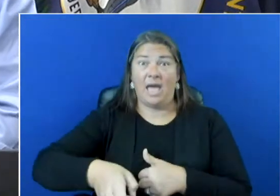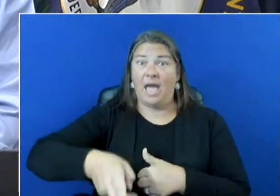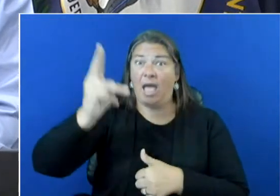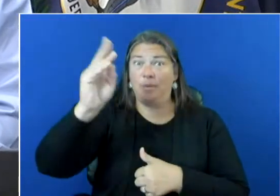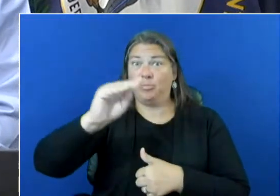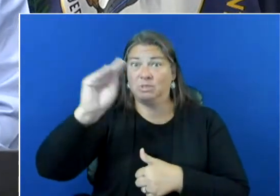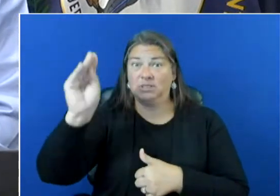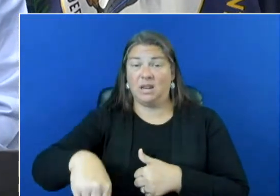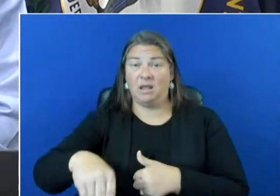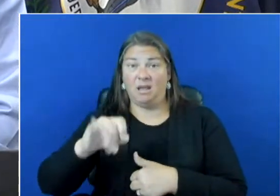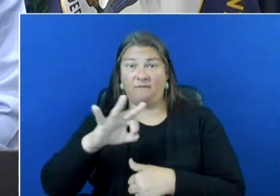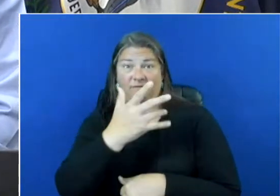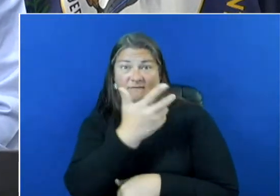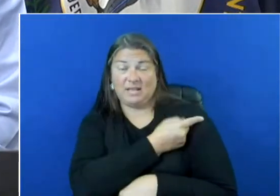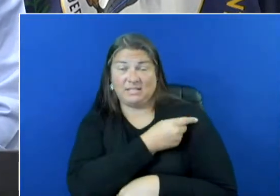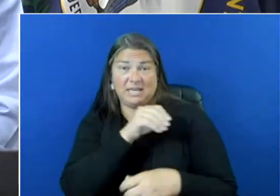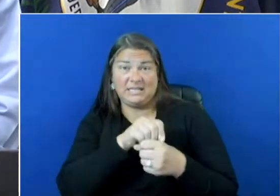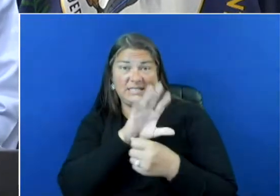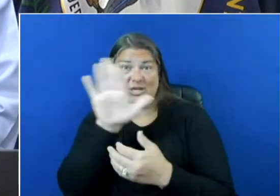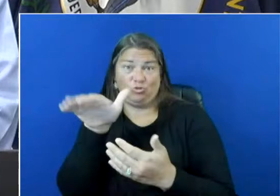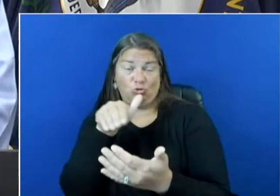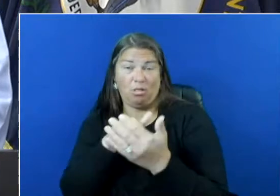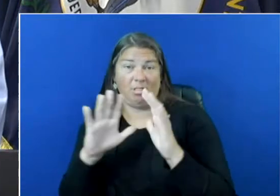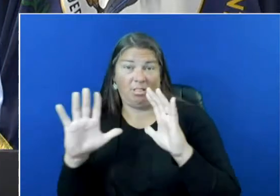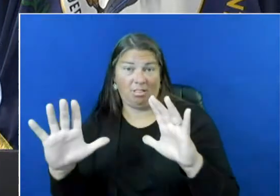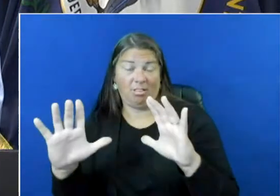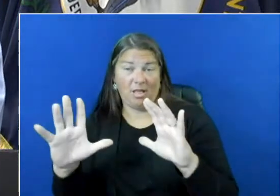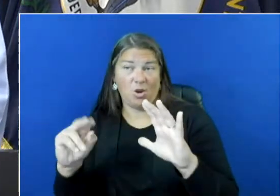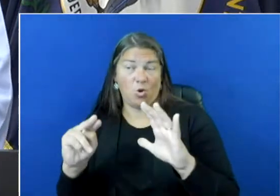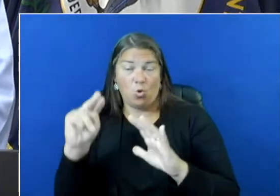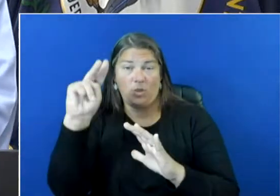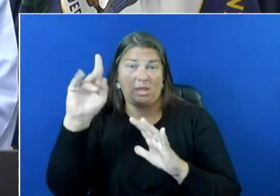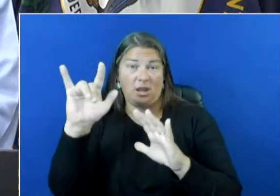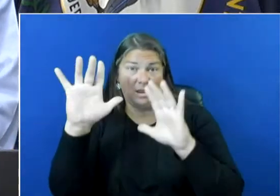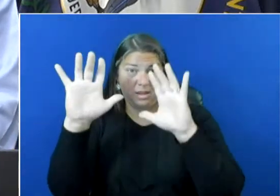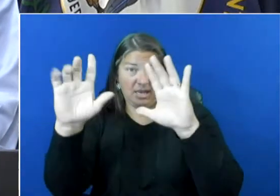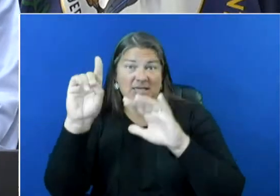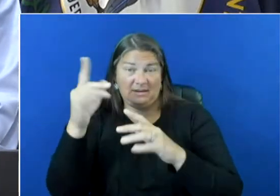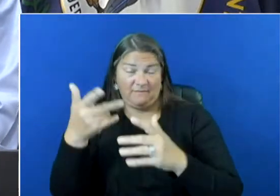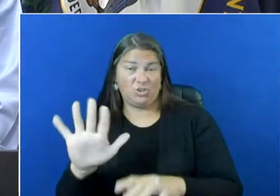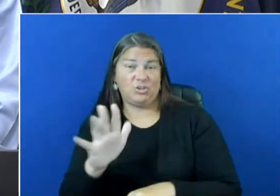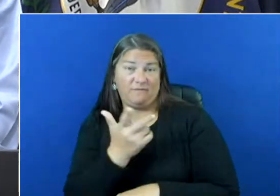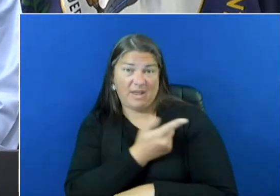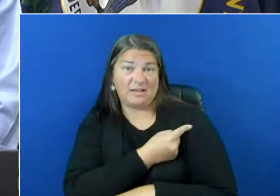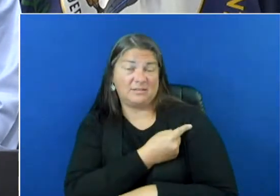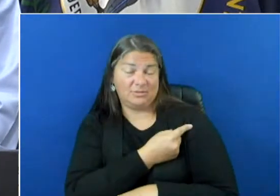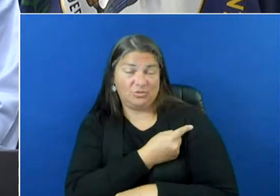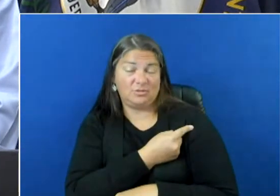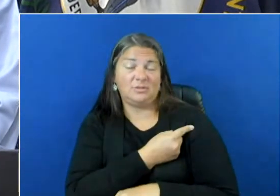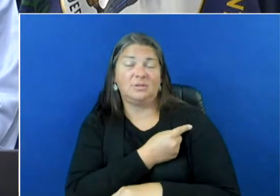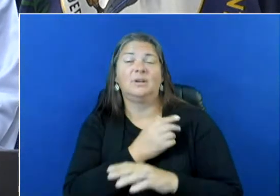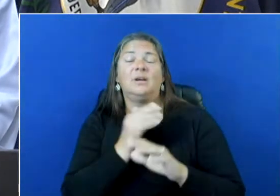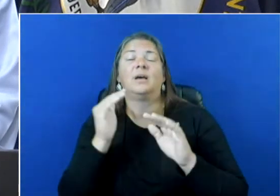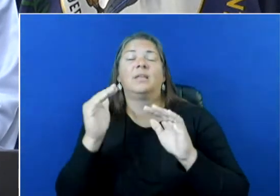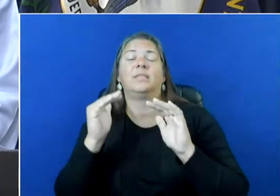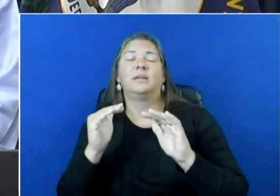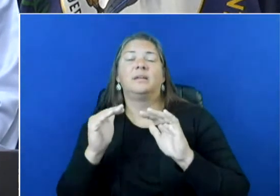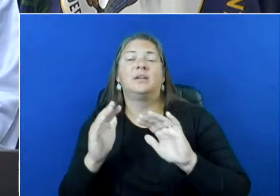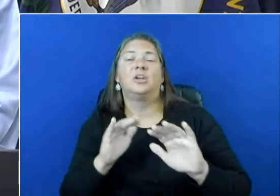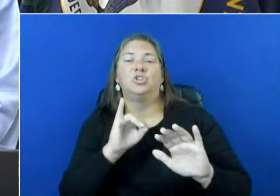vaccination are in central and in northern Kentucky, followed by Jefferson